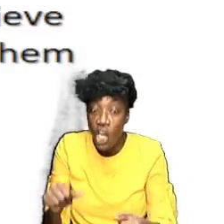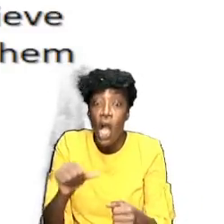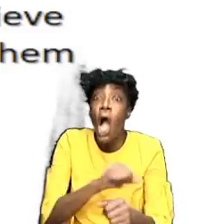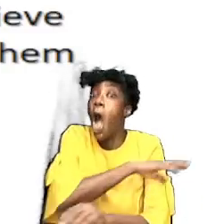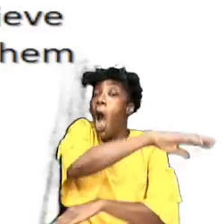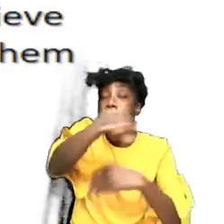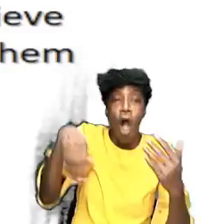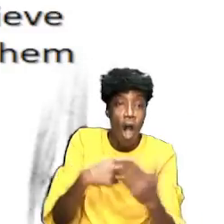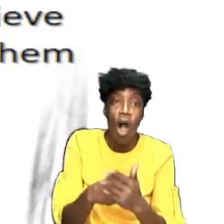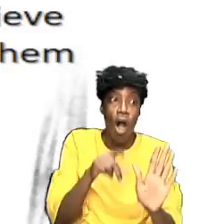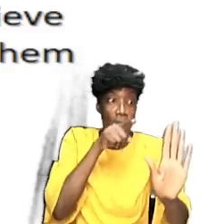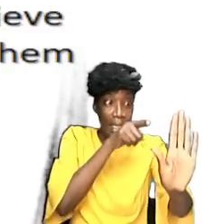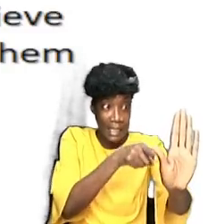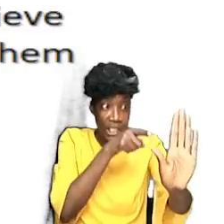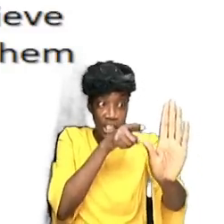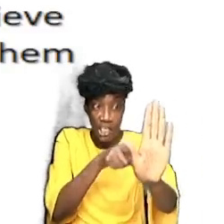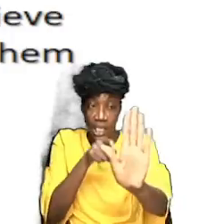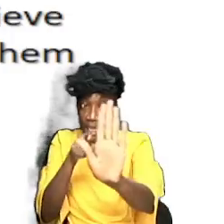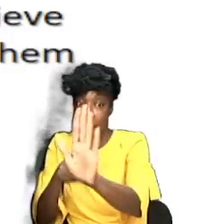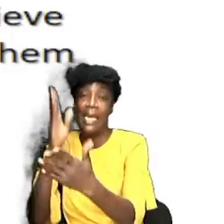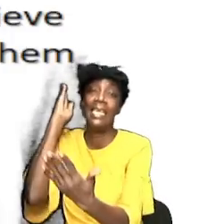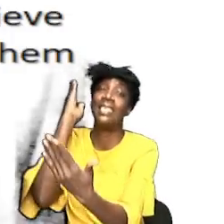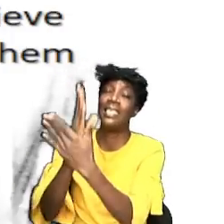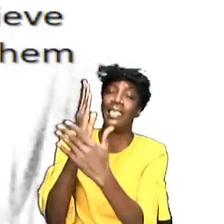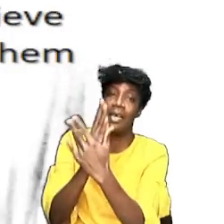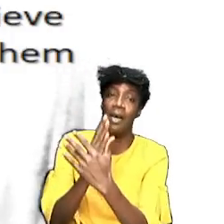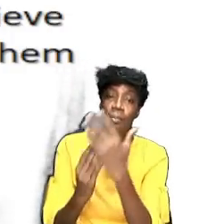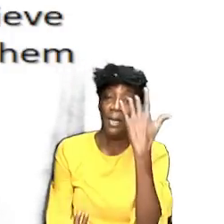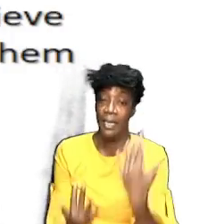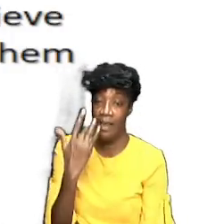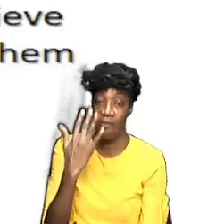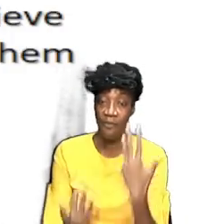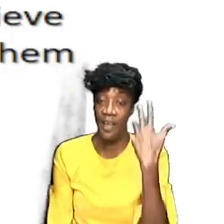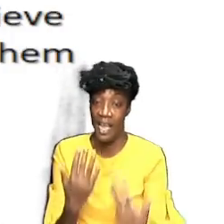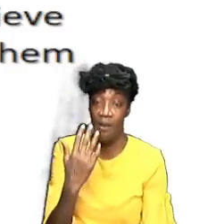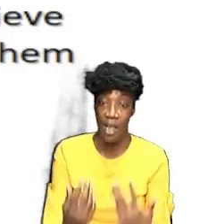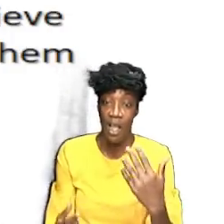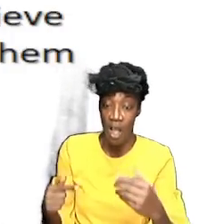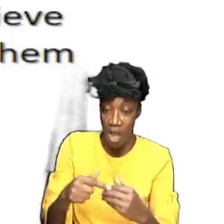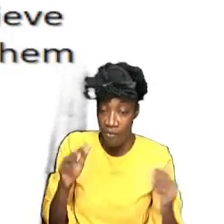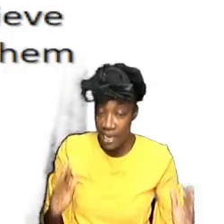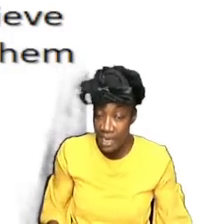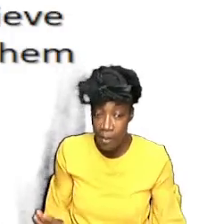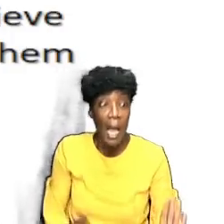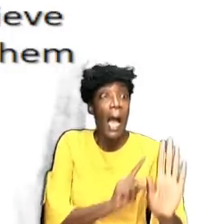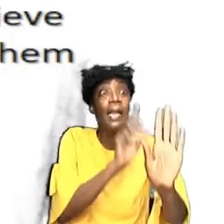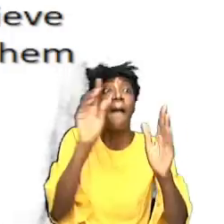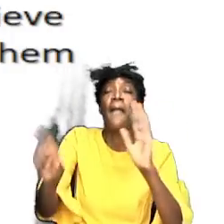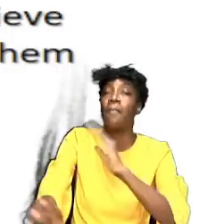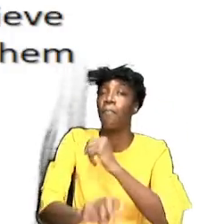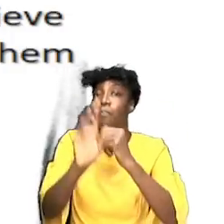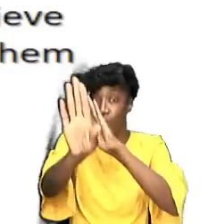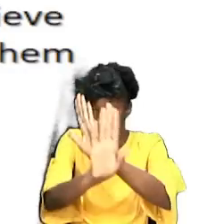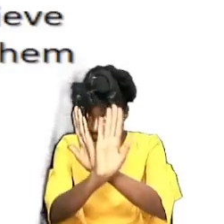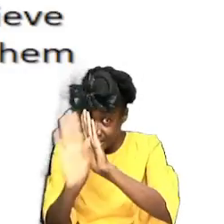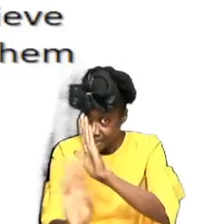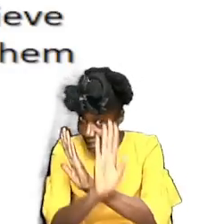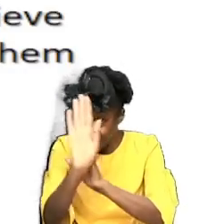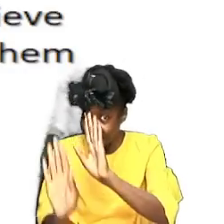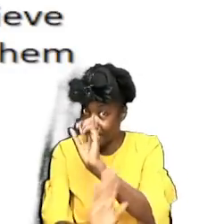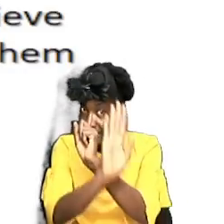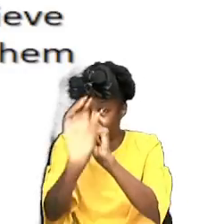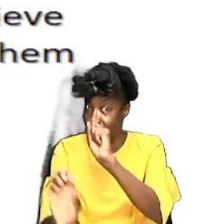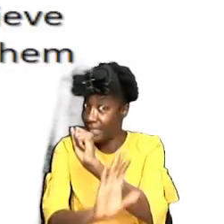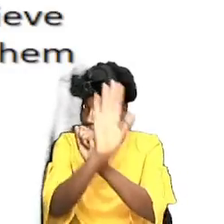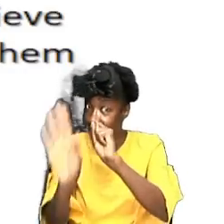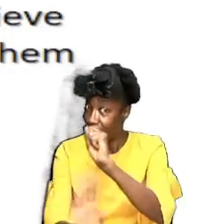amen, it really quenches the fiery darts of the enemy. And it gives protection for each of us as brothers and sisters. Guess what? That